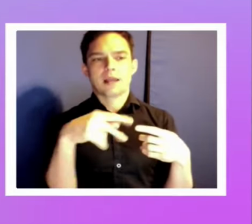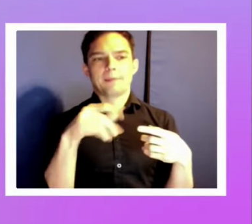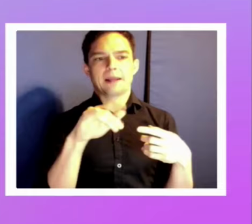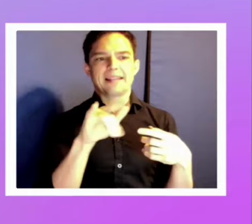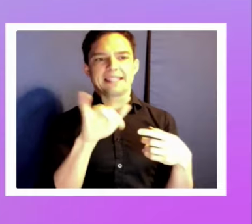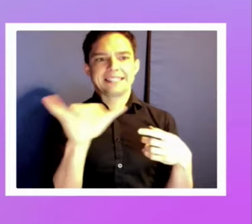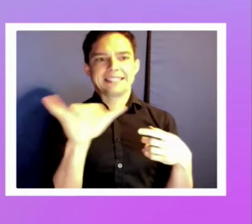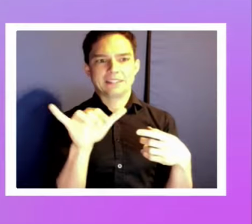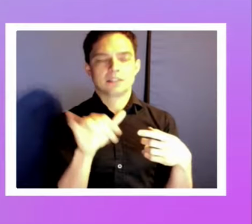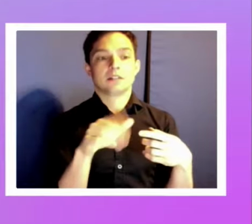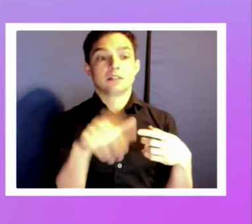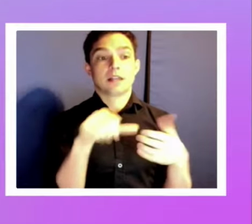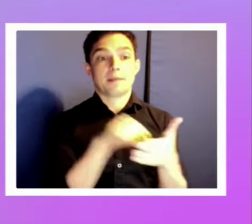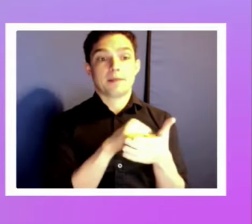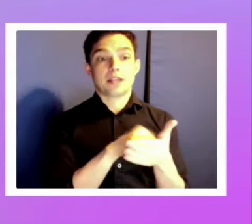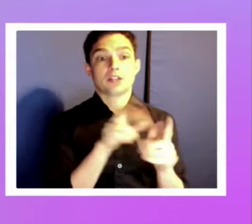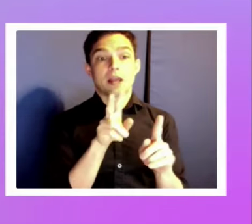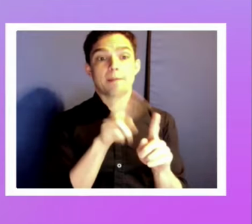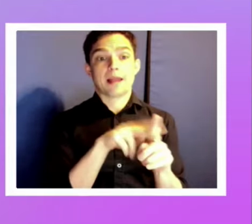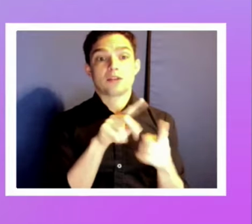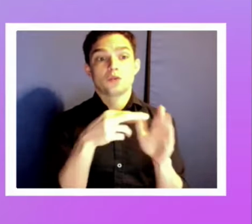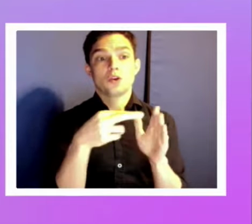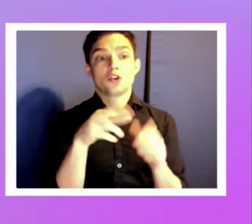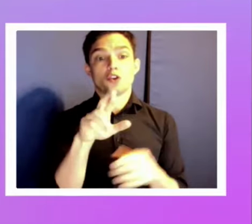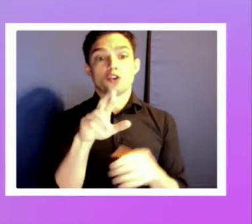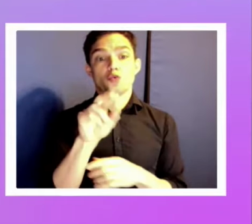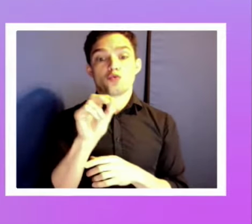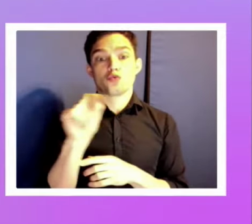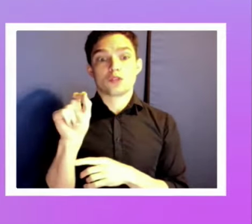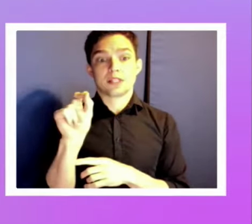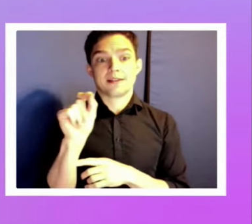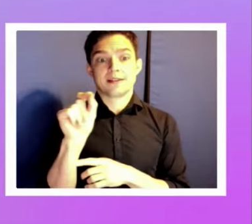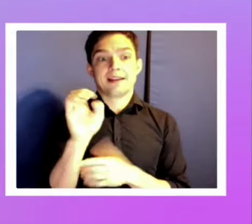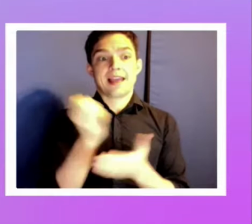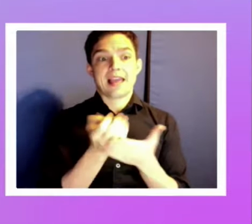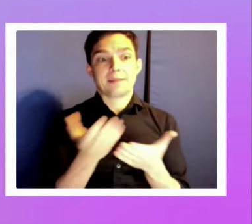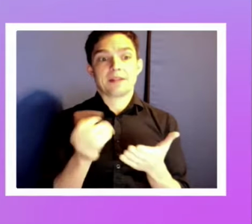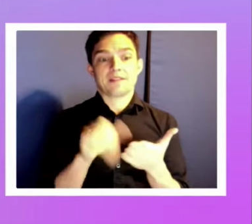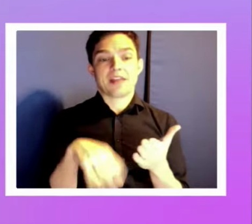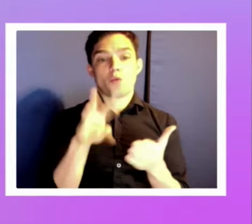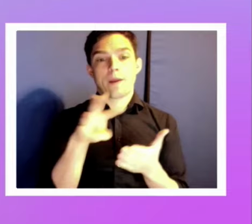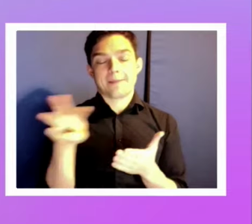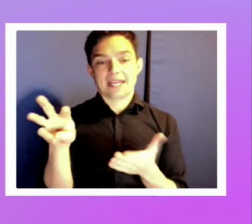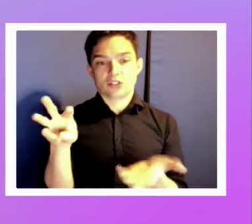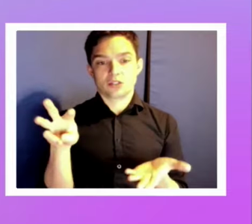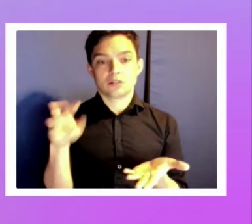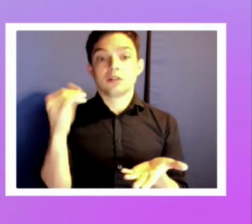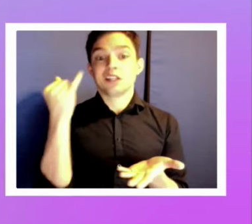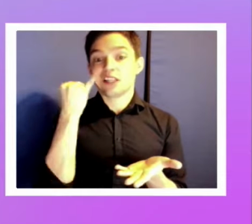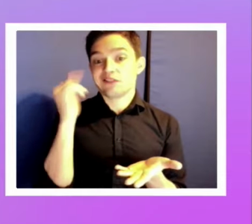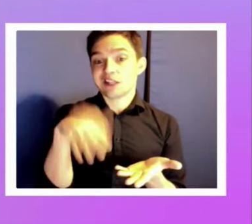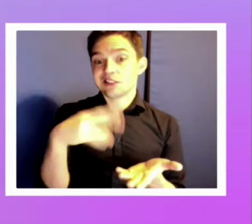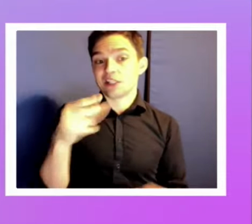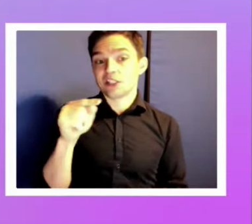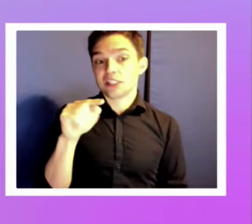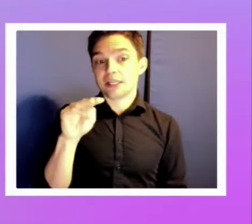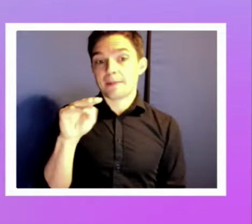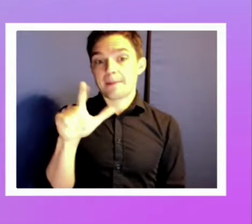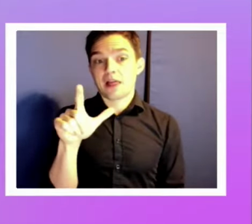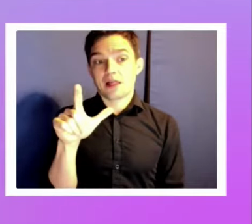is this rule applies to the root element of the web page if it is an HTML